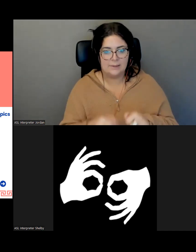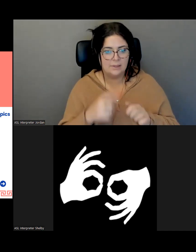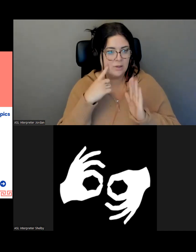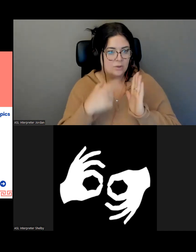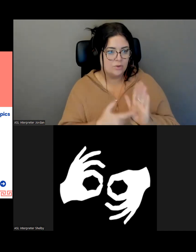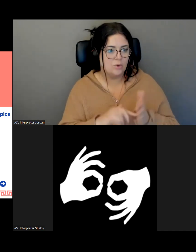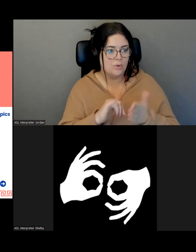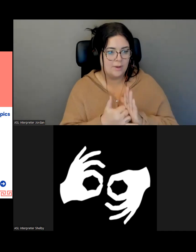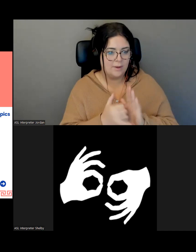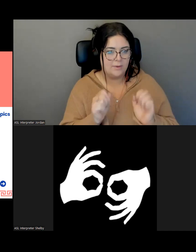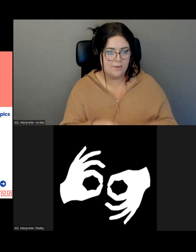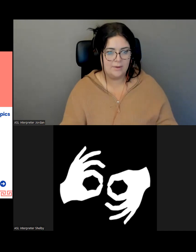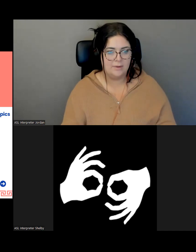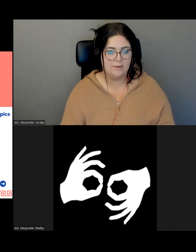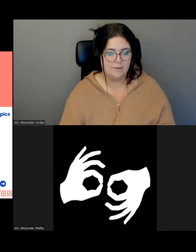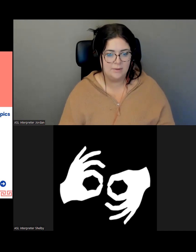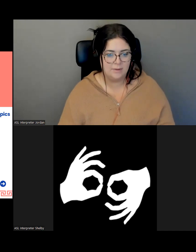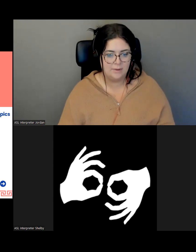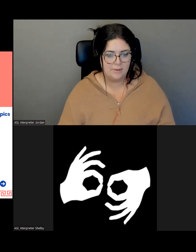to get to there. Oh, I think you might have,